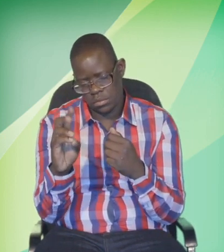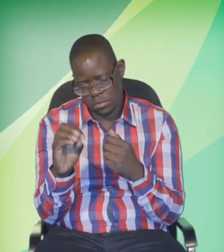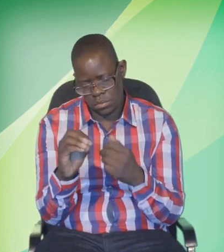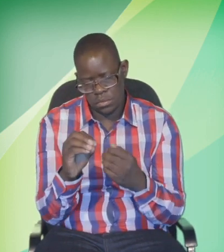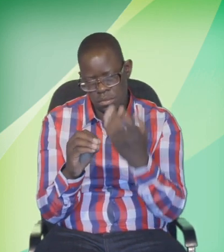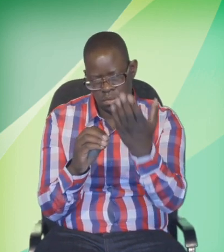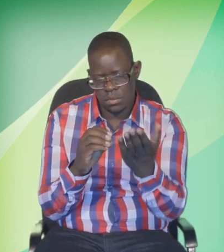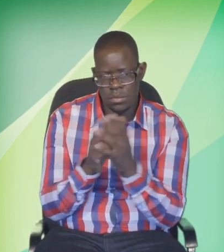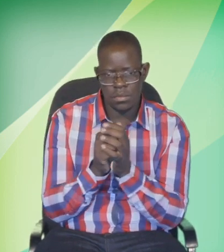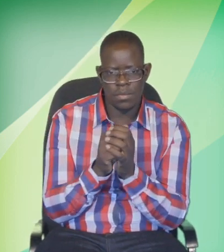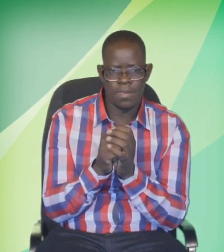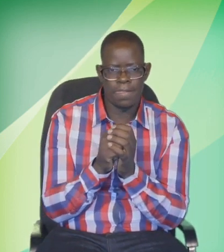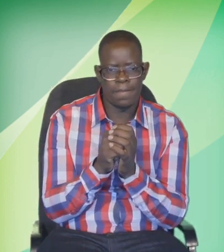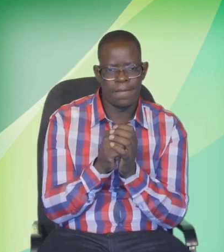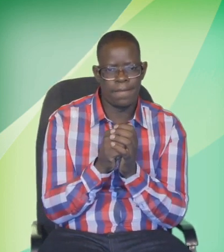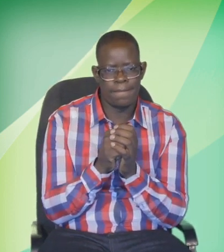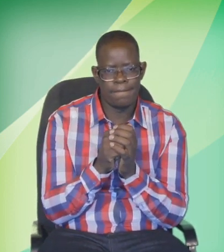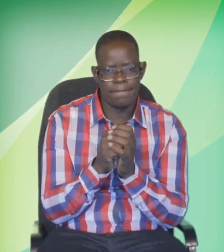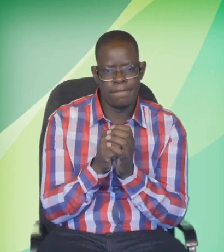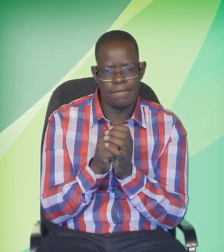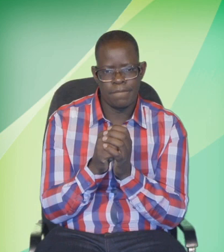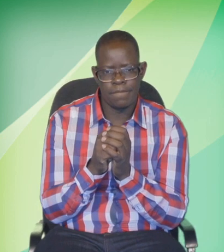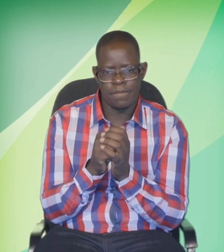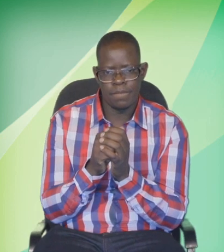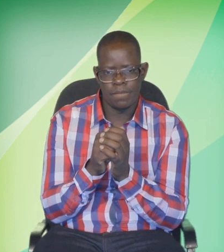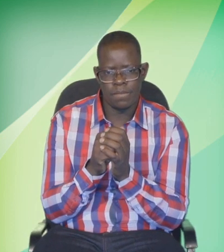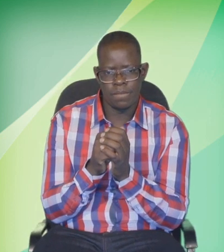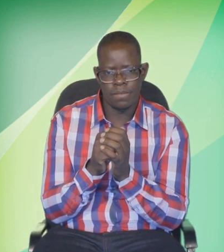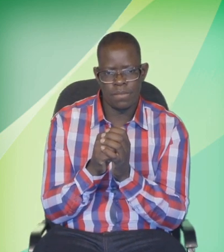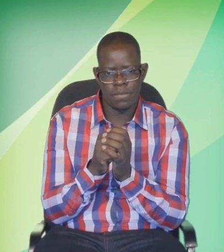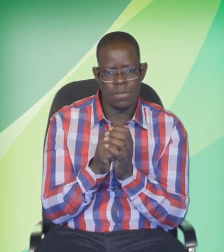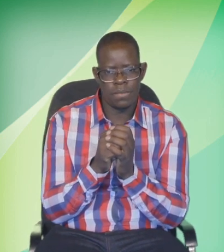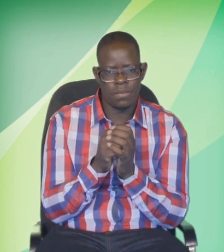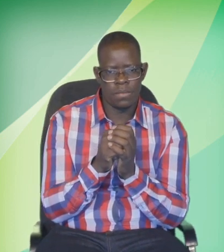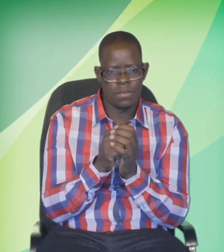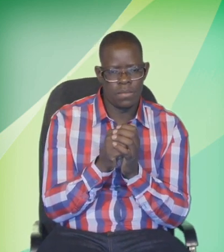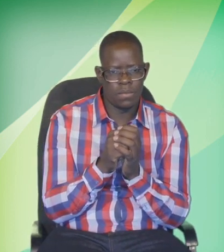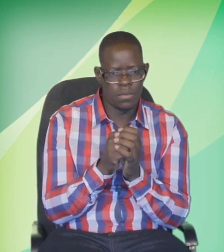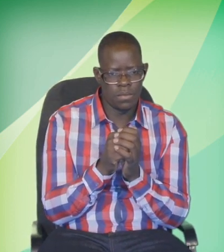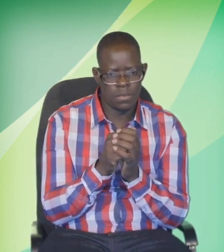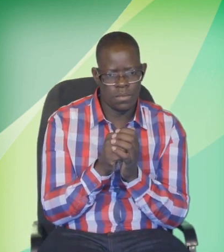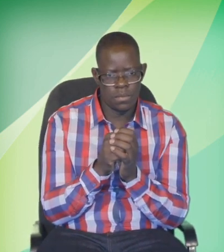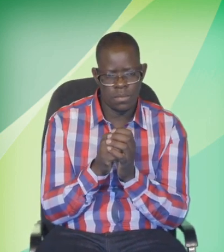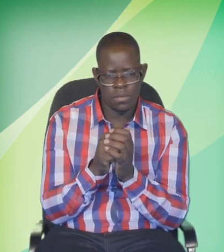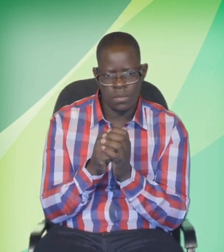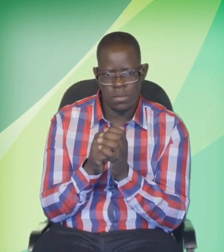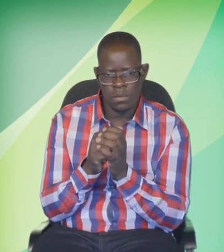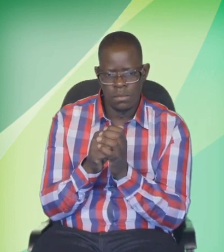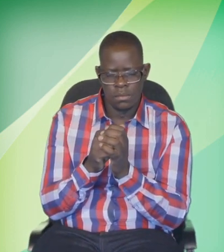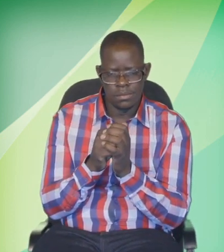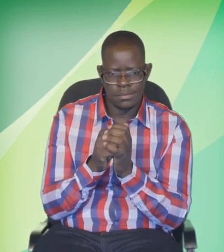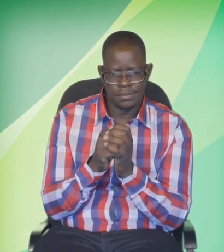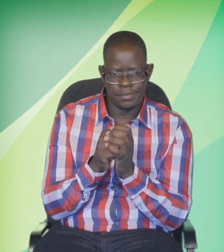checks 250. Discount allowed. Cancel $50. Bad debts written